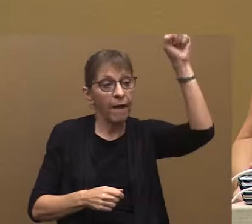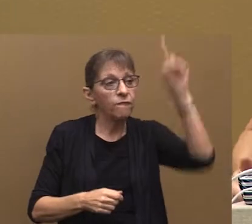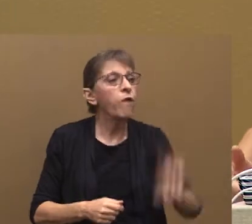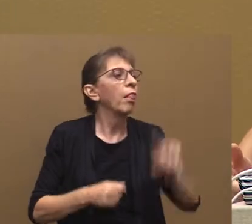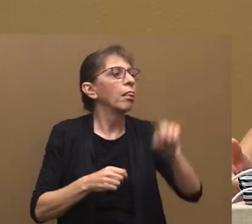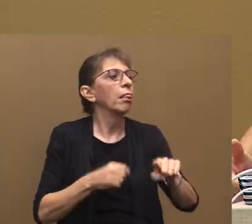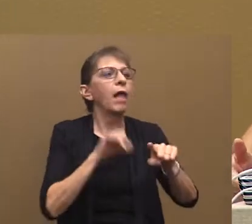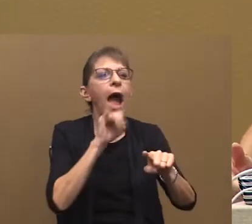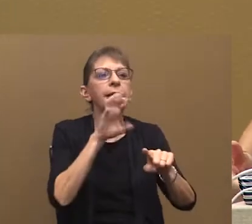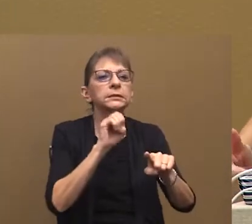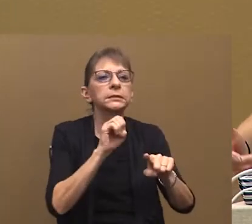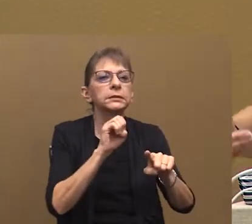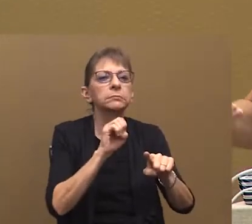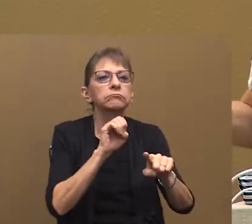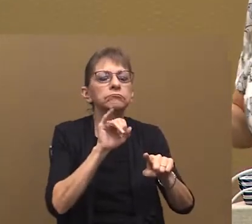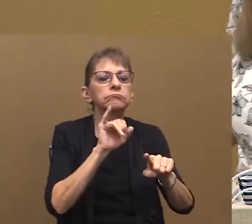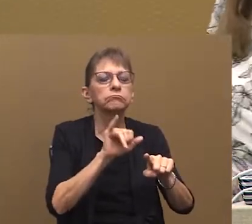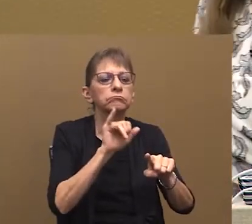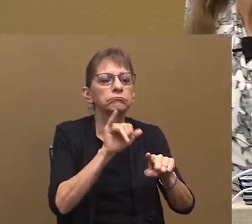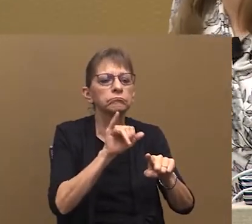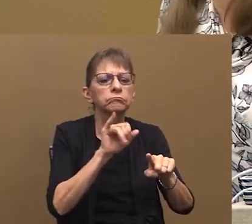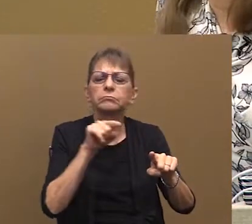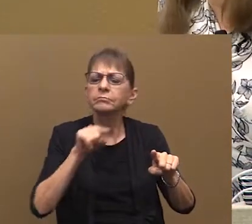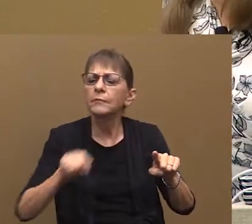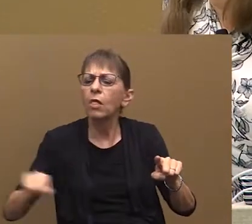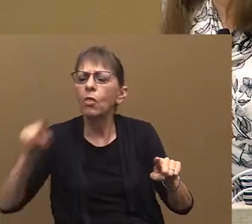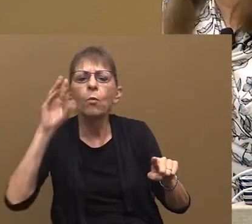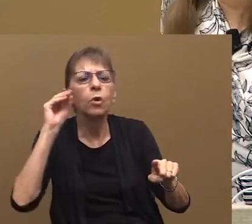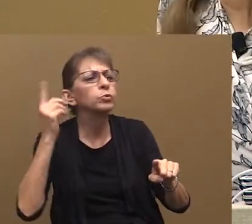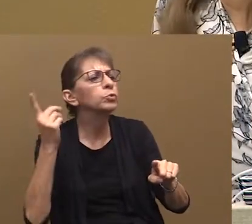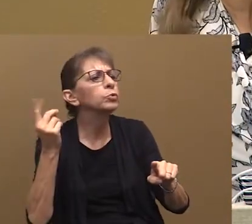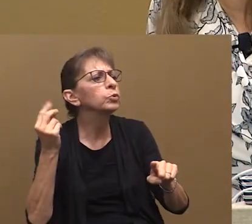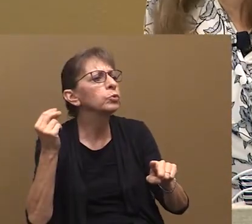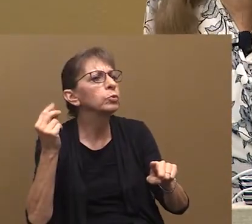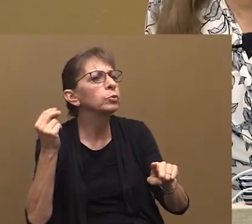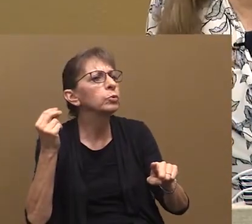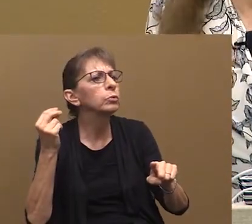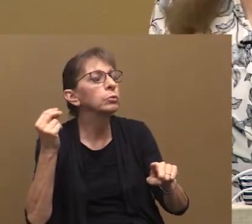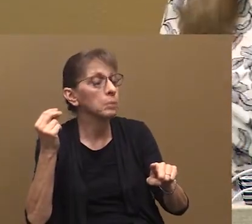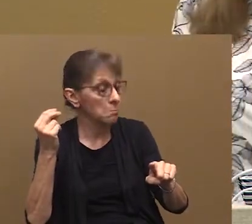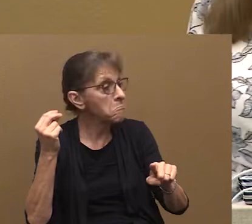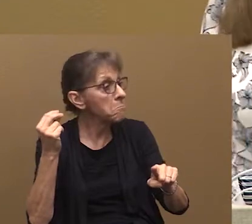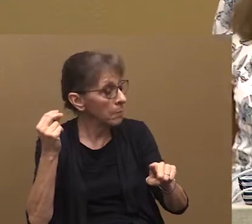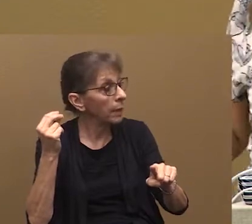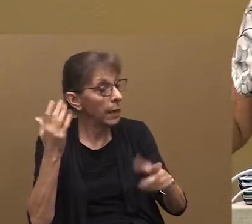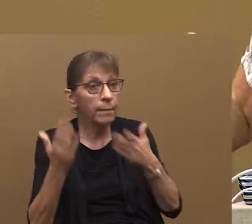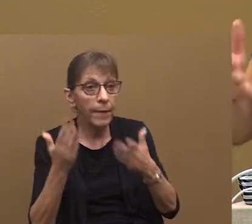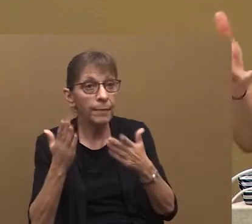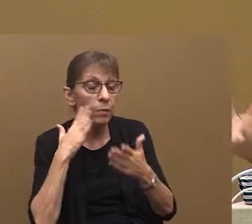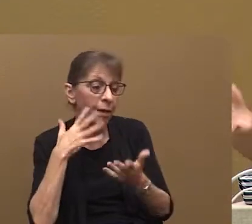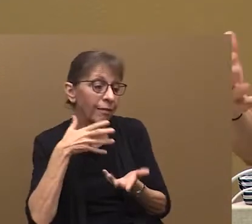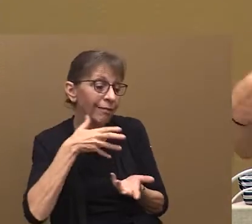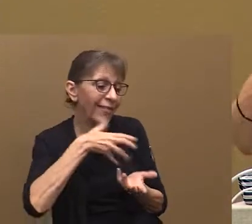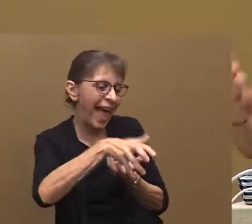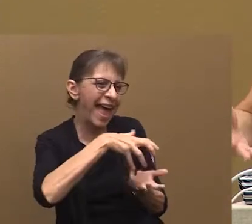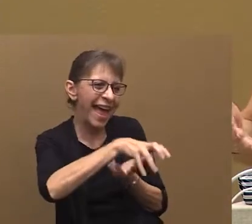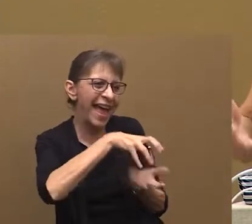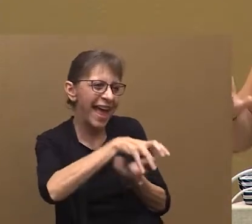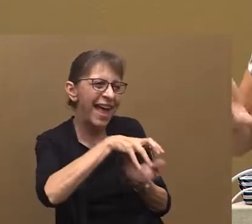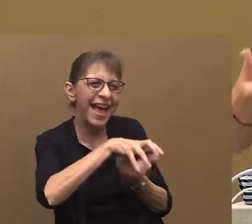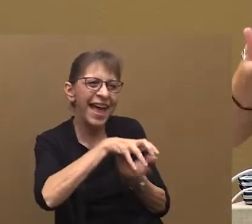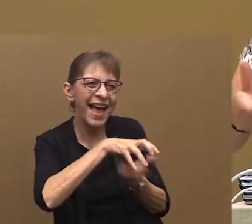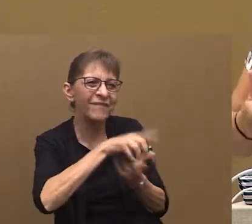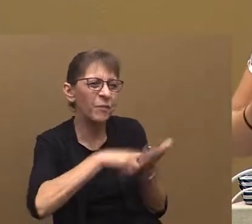and falls on the ice. What are those other boys going to do? Probably they're going to be laughing